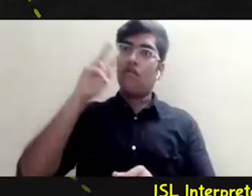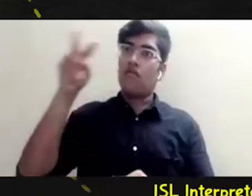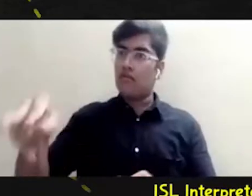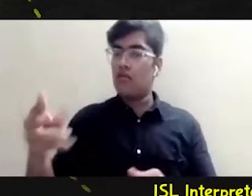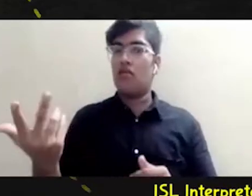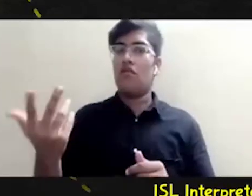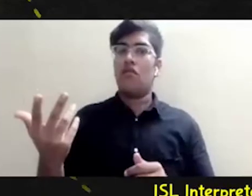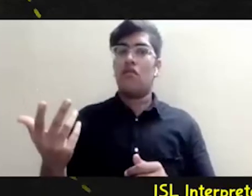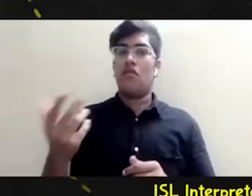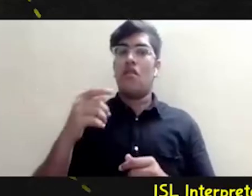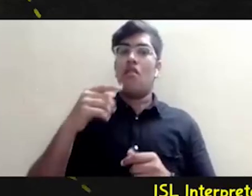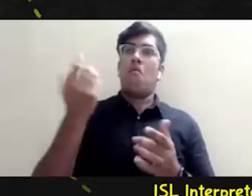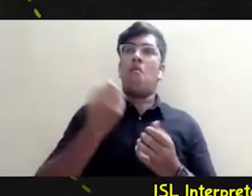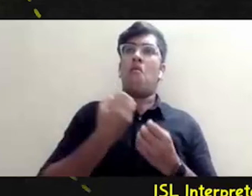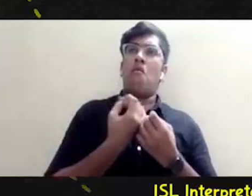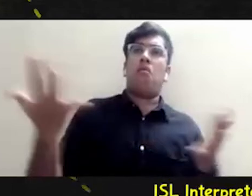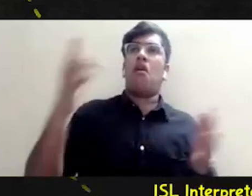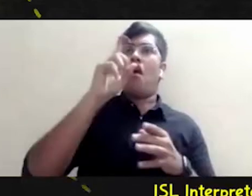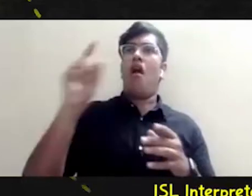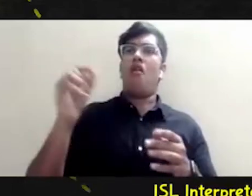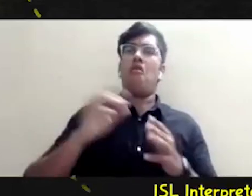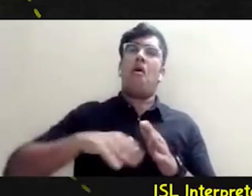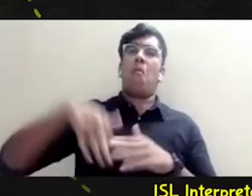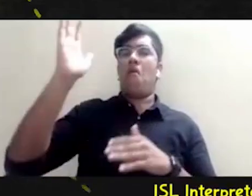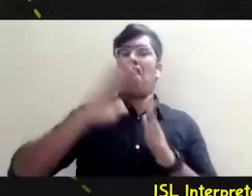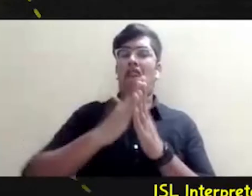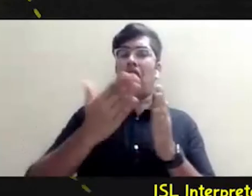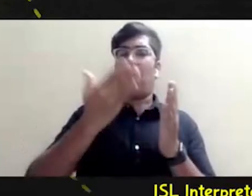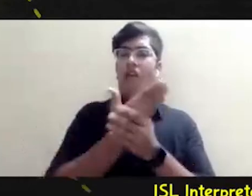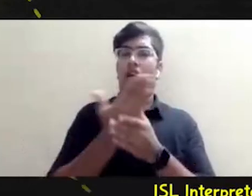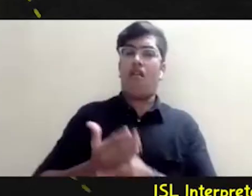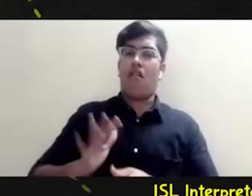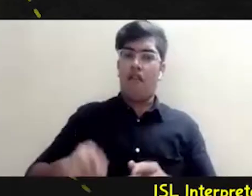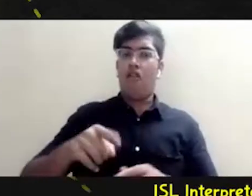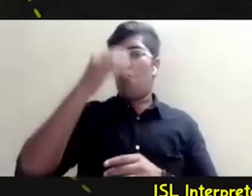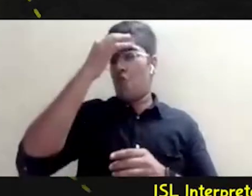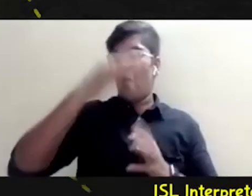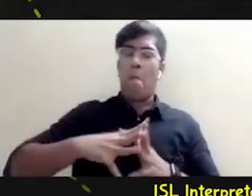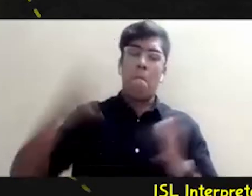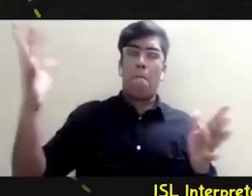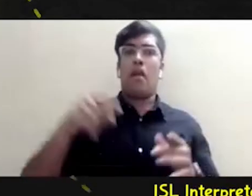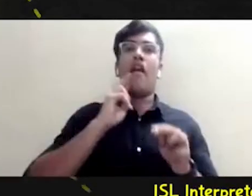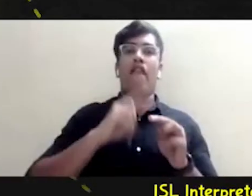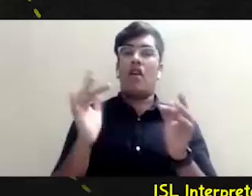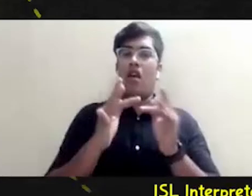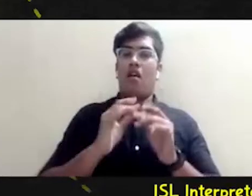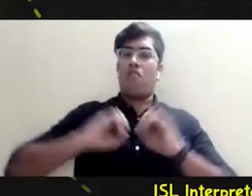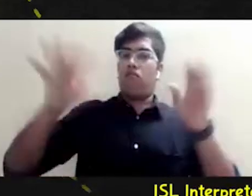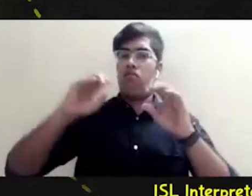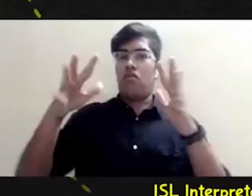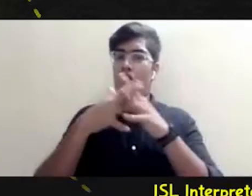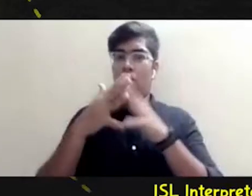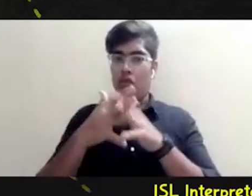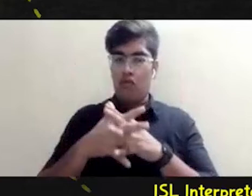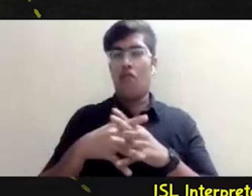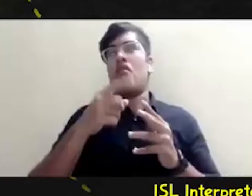in a room with hundreds of files around you, the scale of the problem. Because when you put it on an internet website, it becomes like, acha, okay, there's one